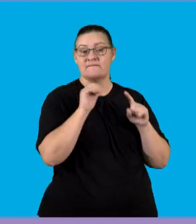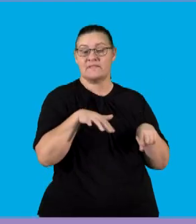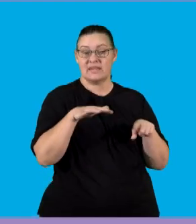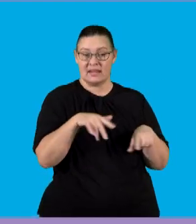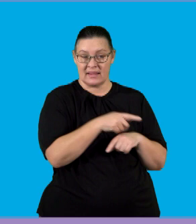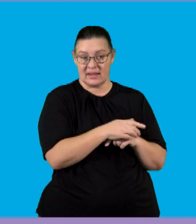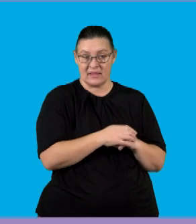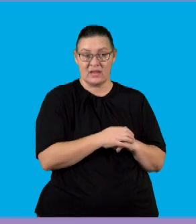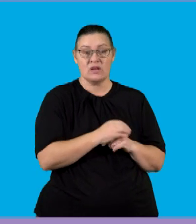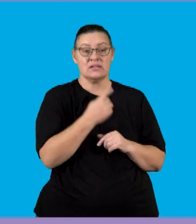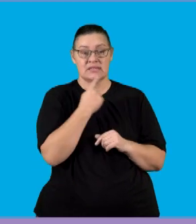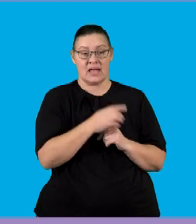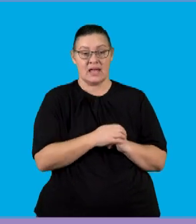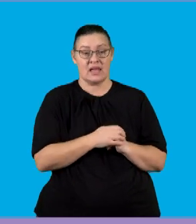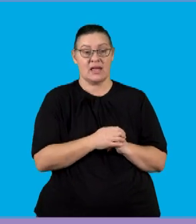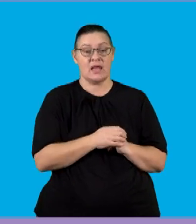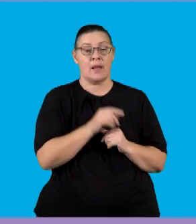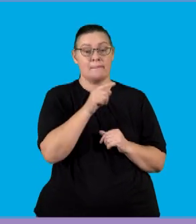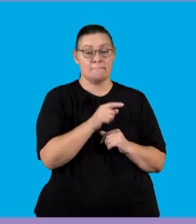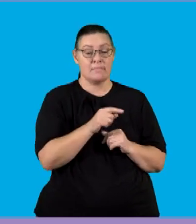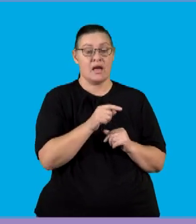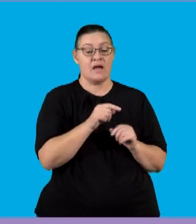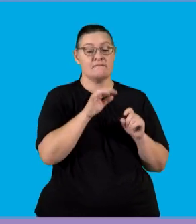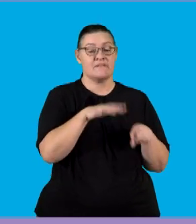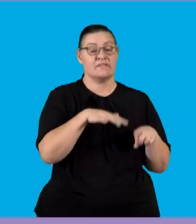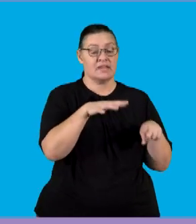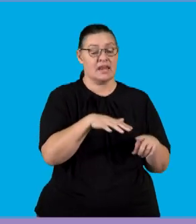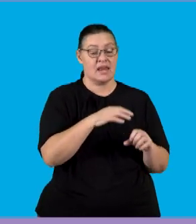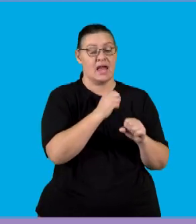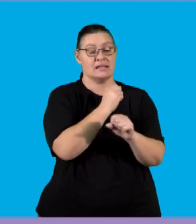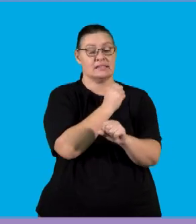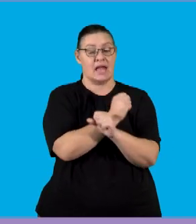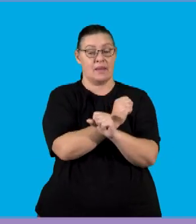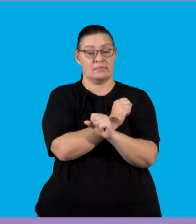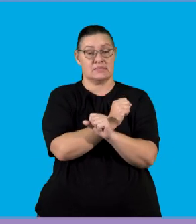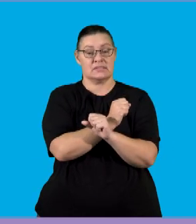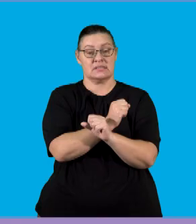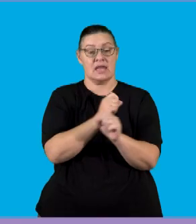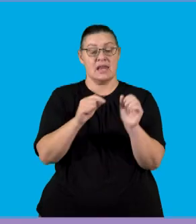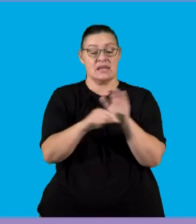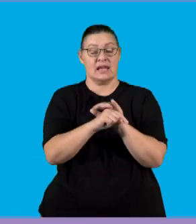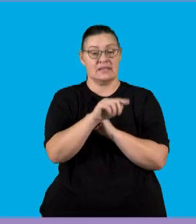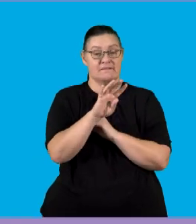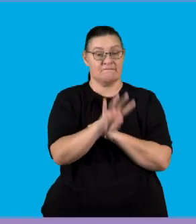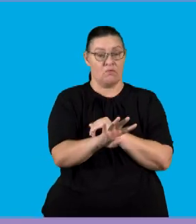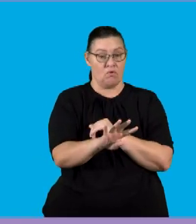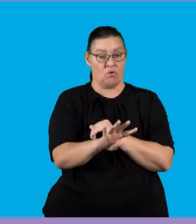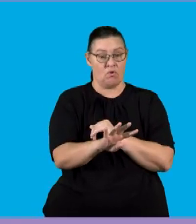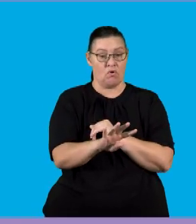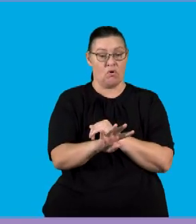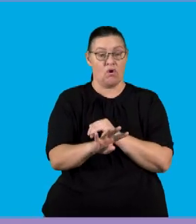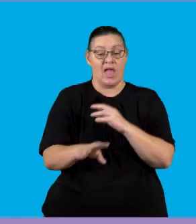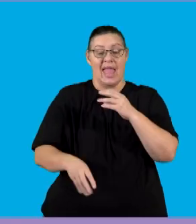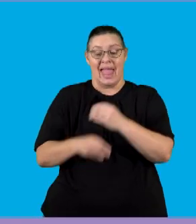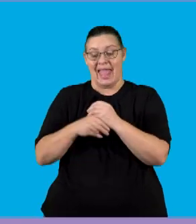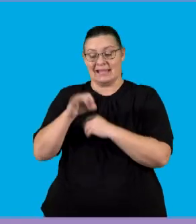term, remember, we are going to multiply that 15 with our -4, and we are going to add